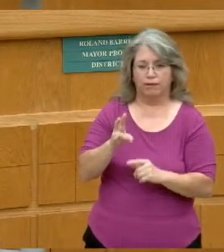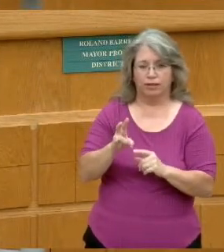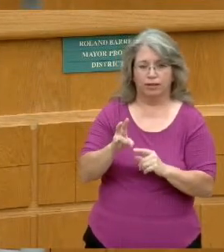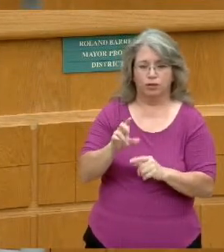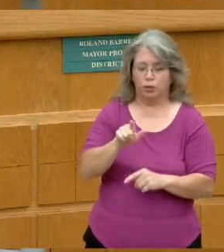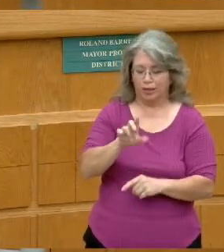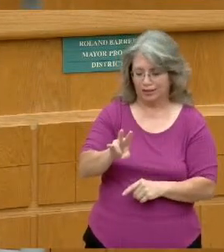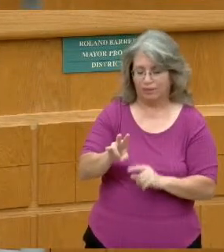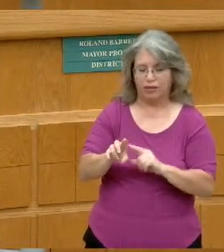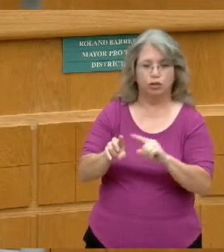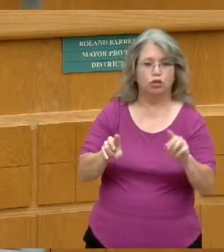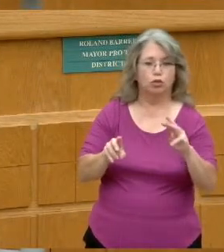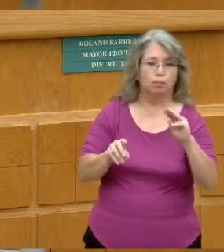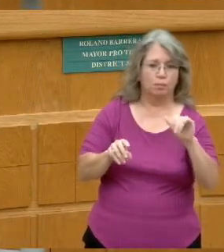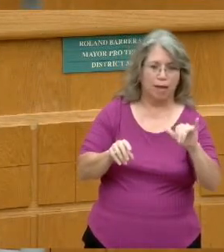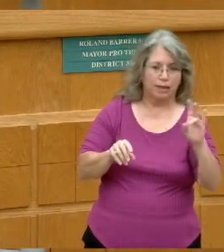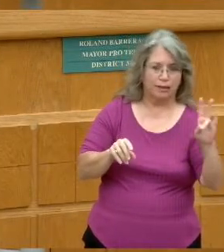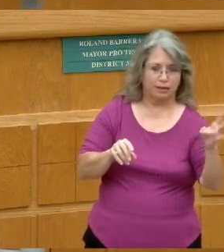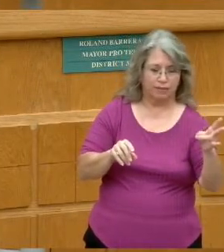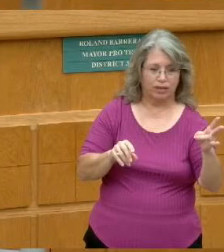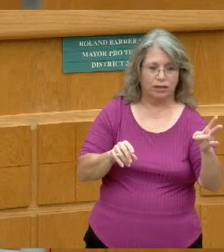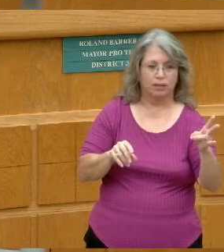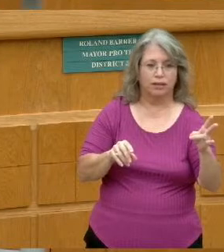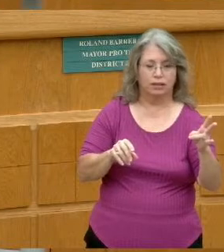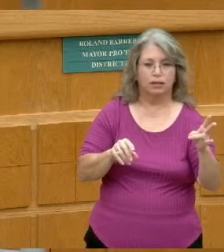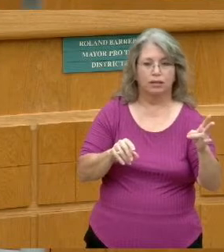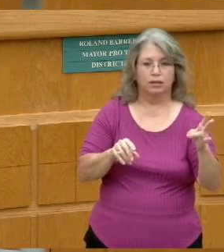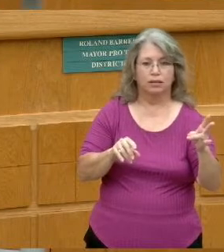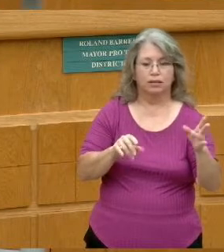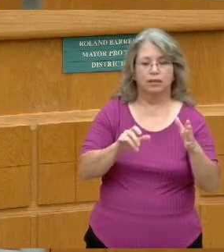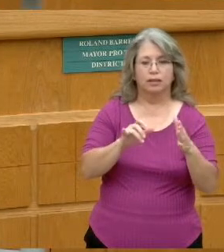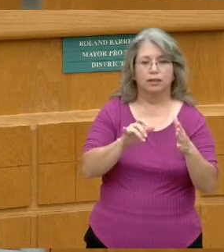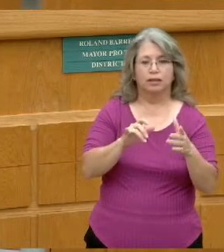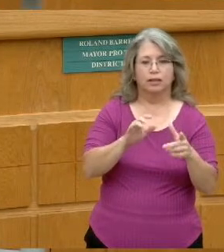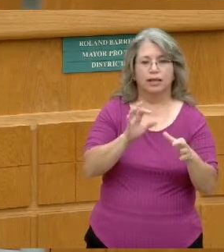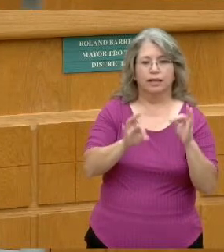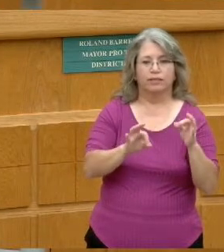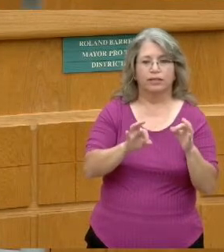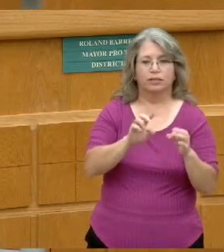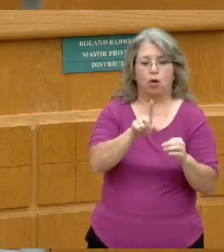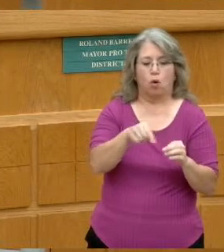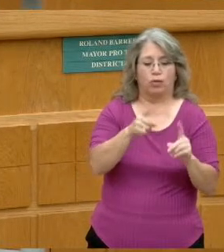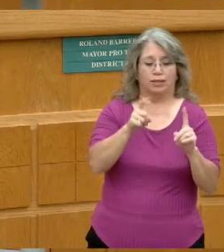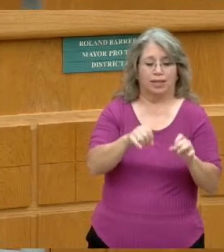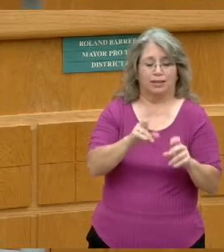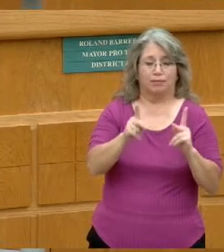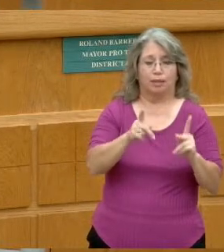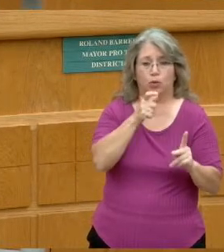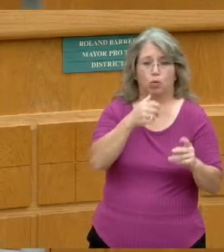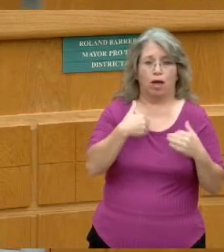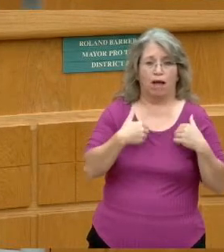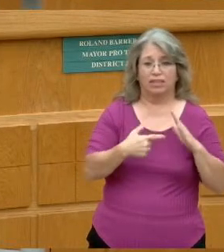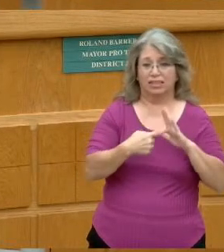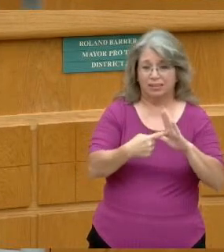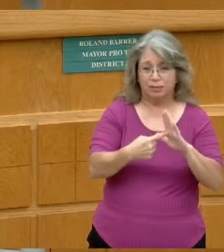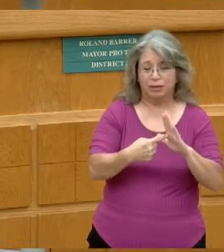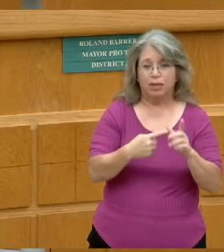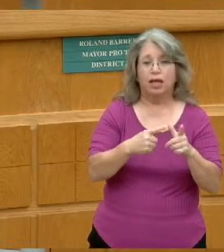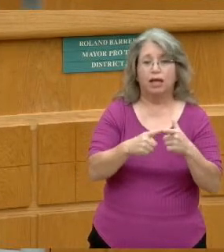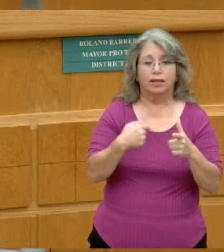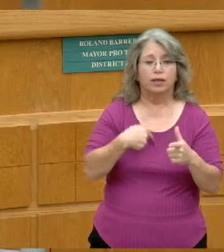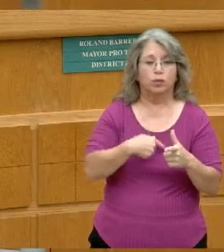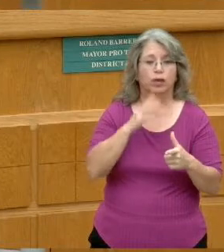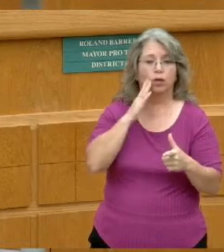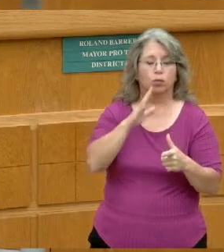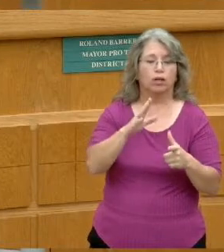increasingly a proportion of people that are asymptomatic, then we would expect that this number would go down through time. As we test more people